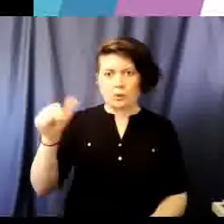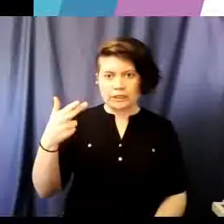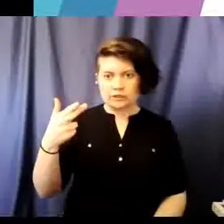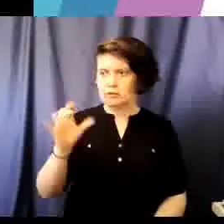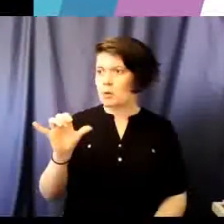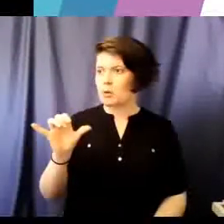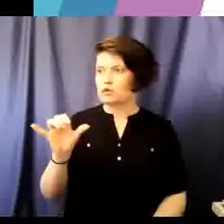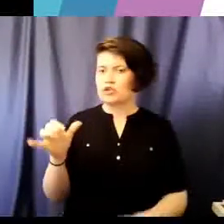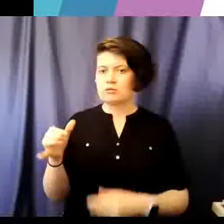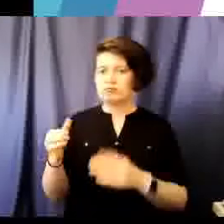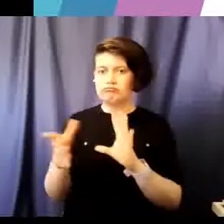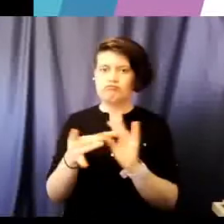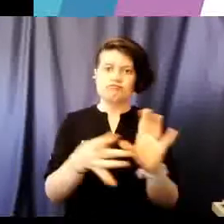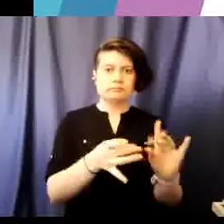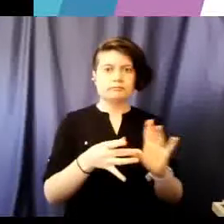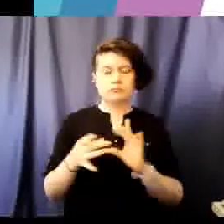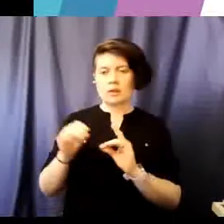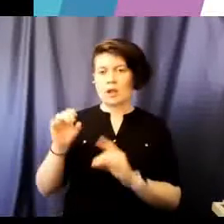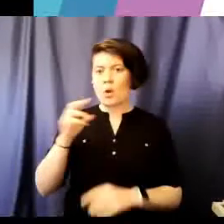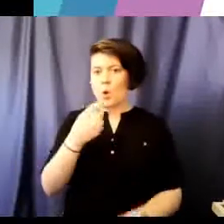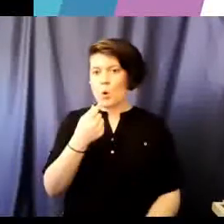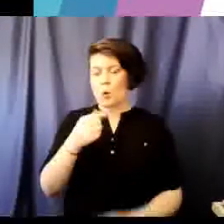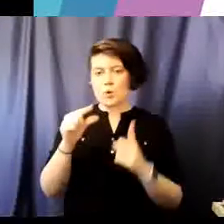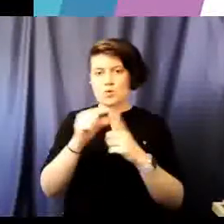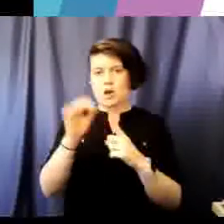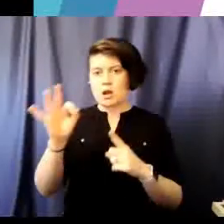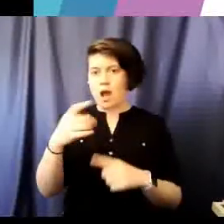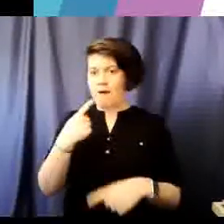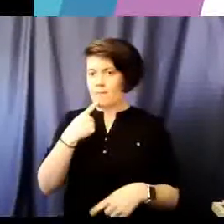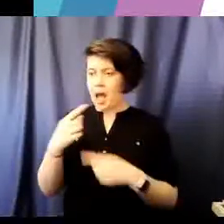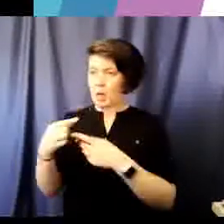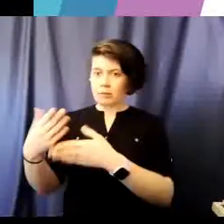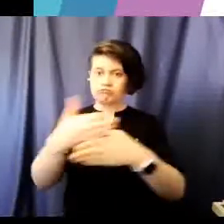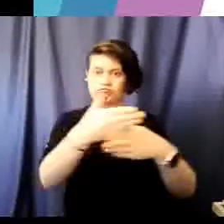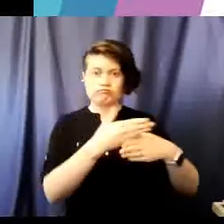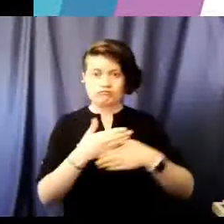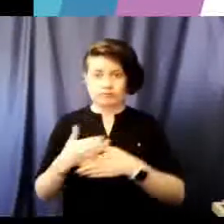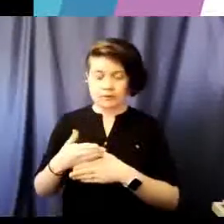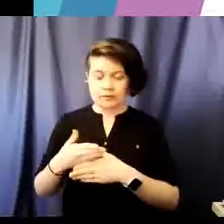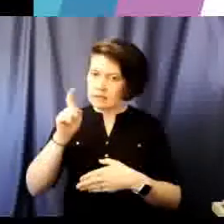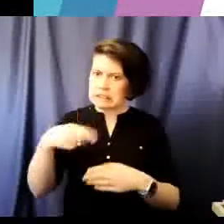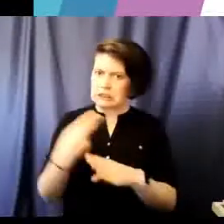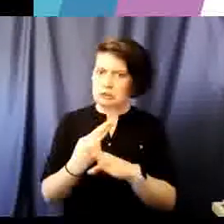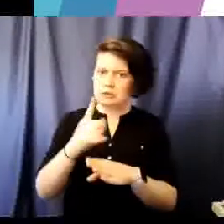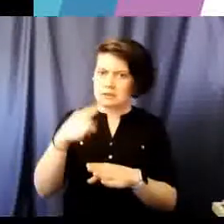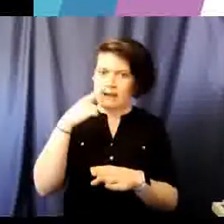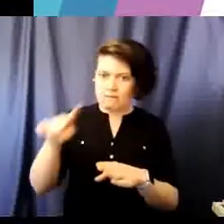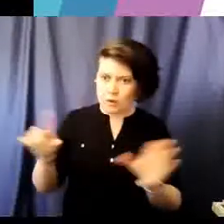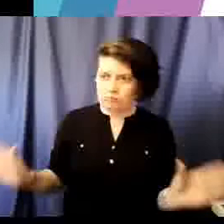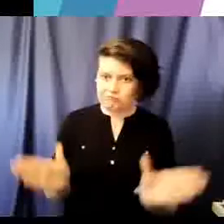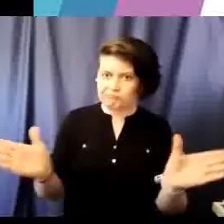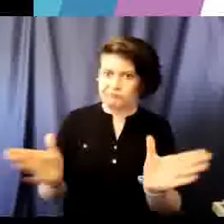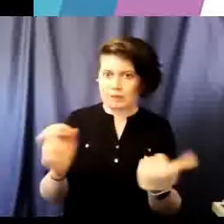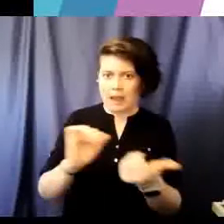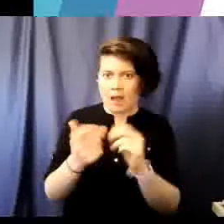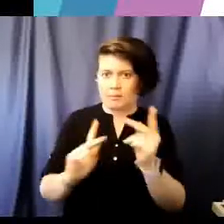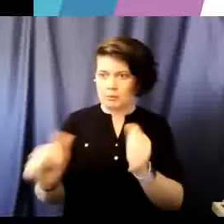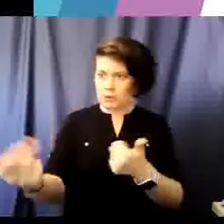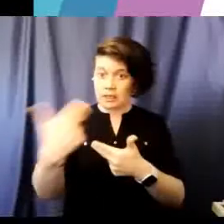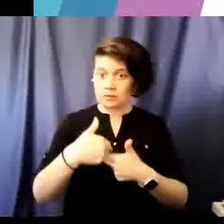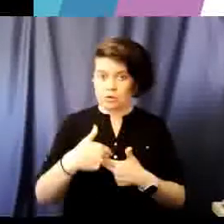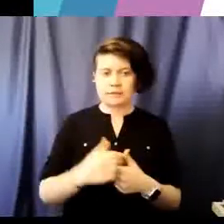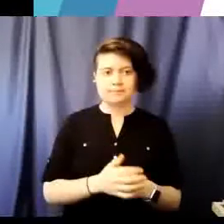mouth, need to be utilized in order to promote your services. Outreach can also be critical to